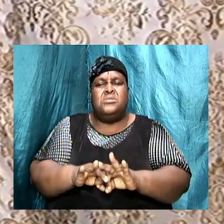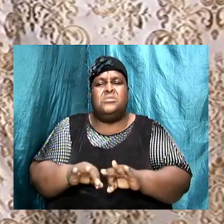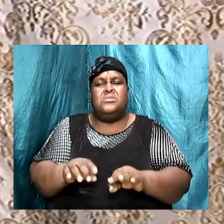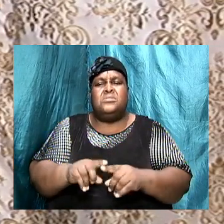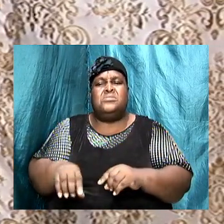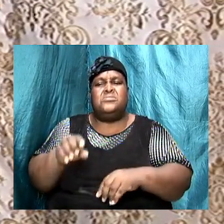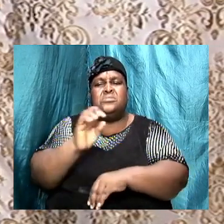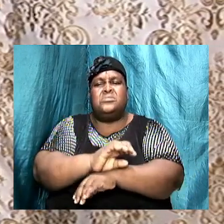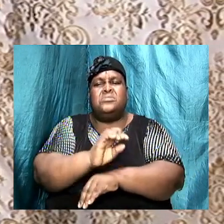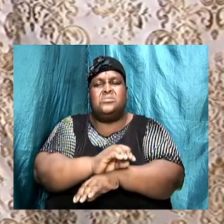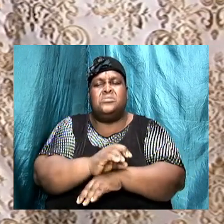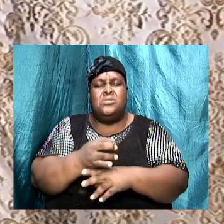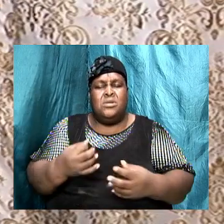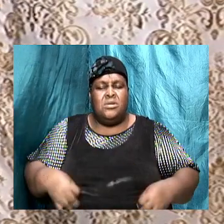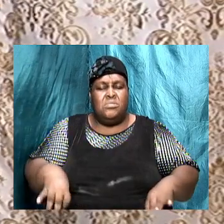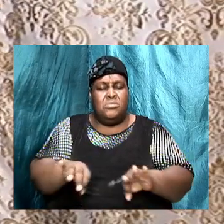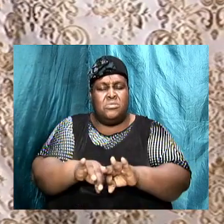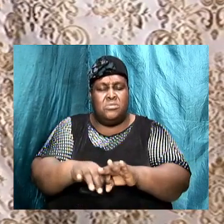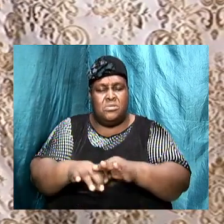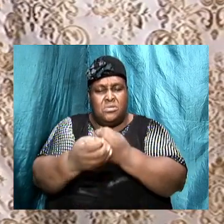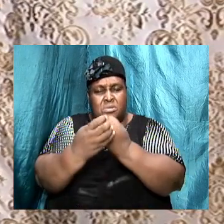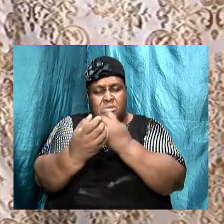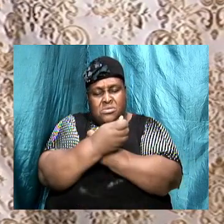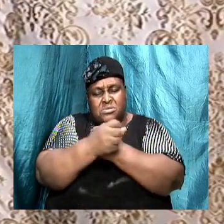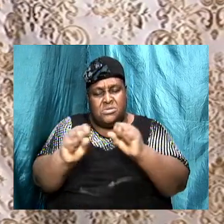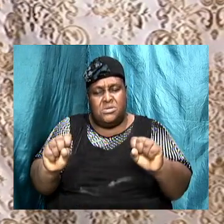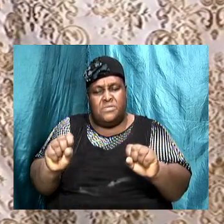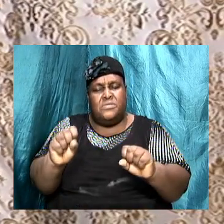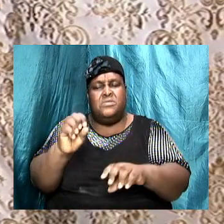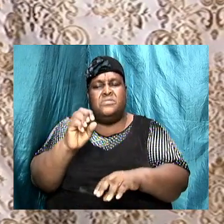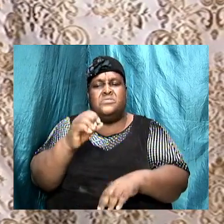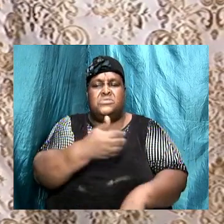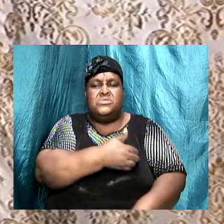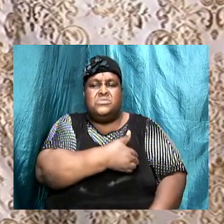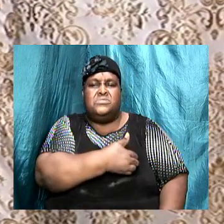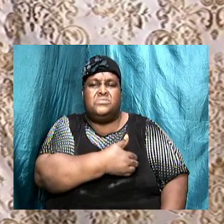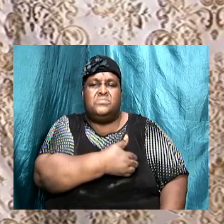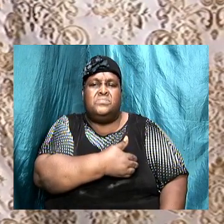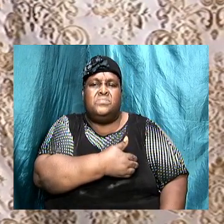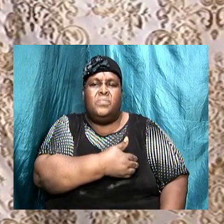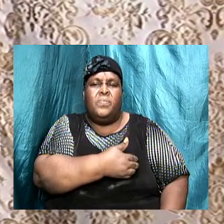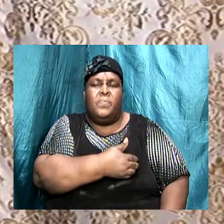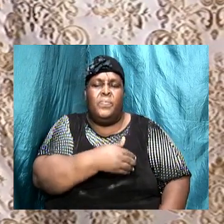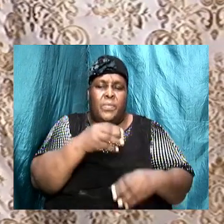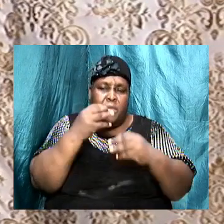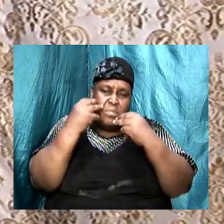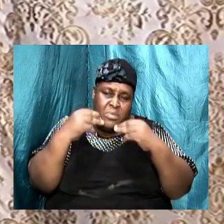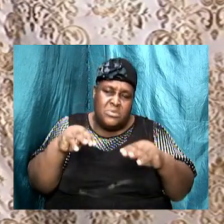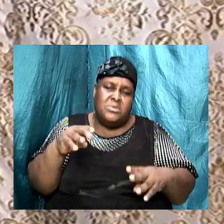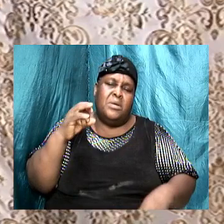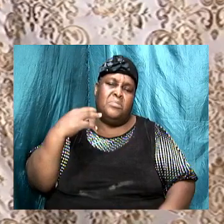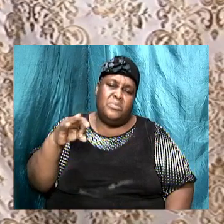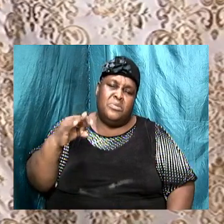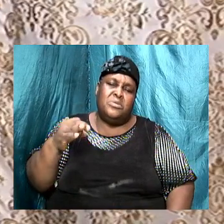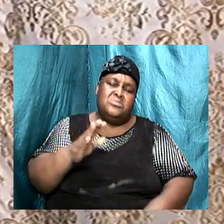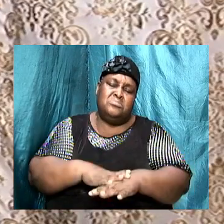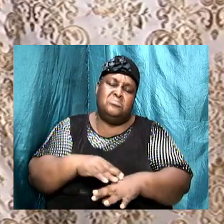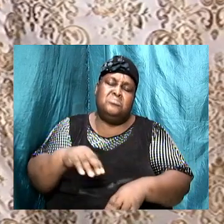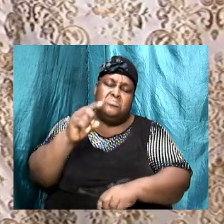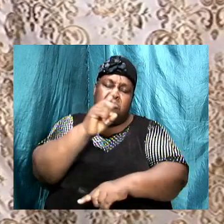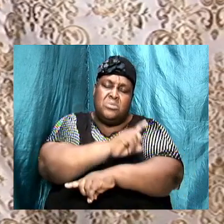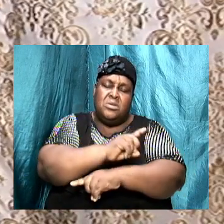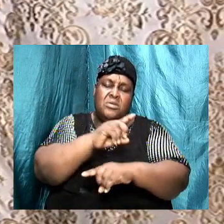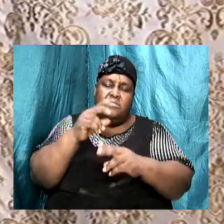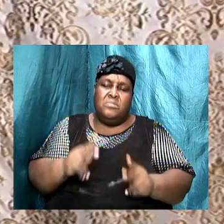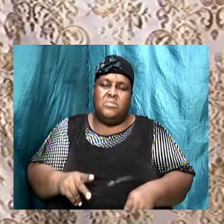it is important for the savings of soul. And the message was preached on the day of Pentecost,